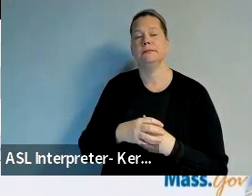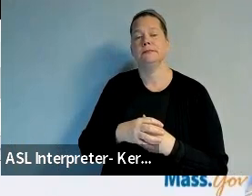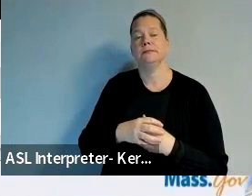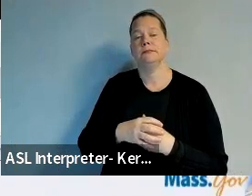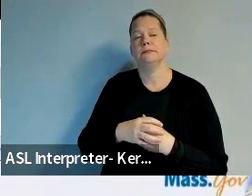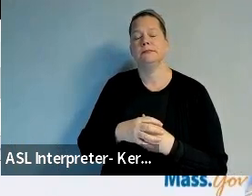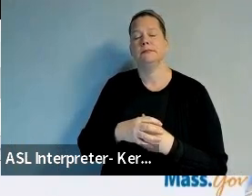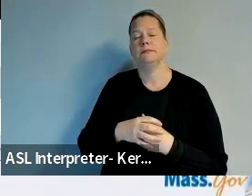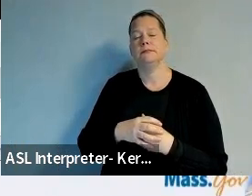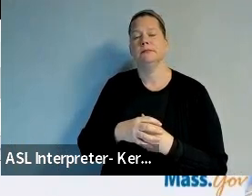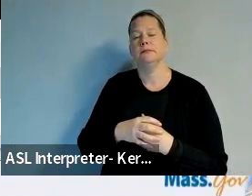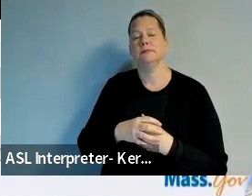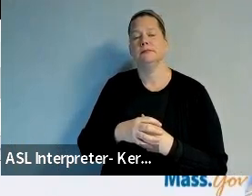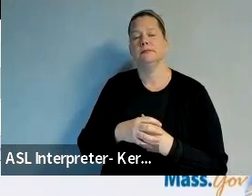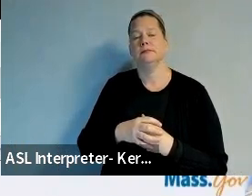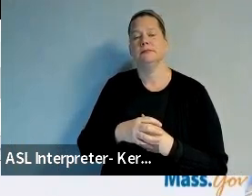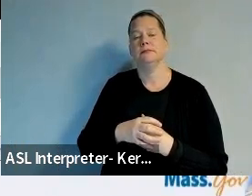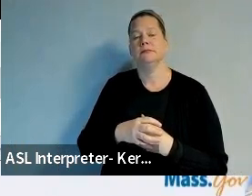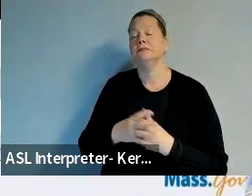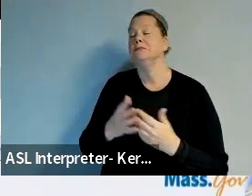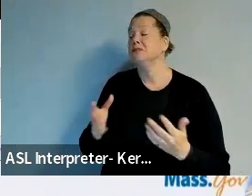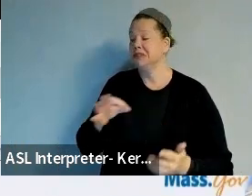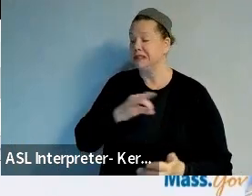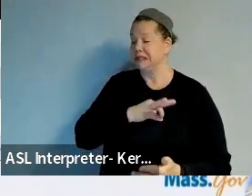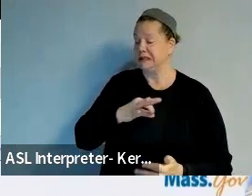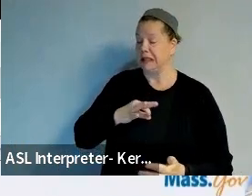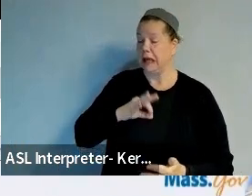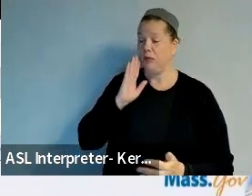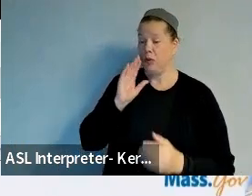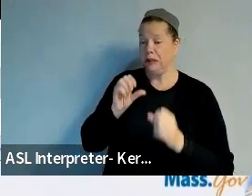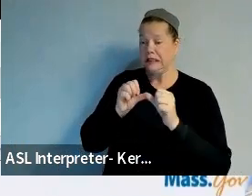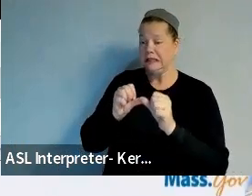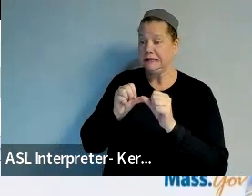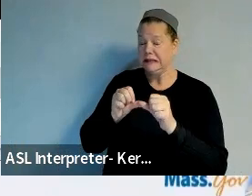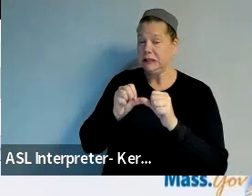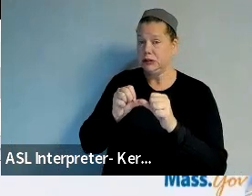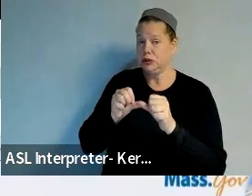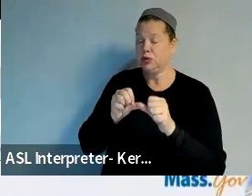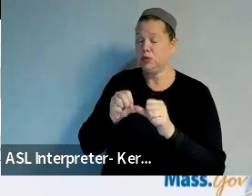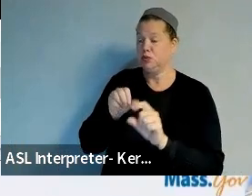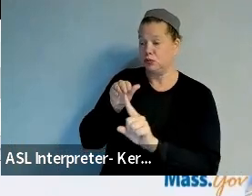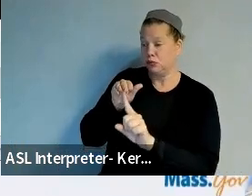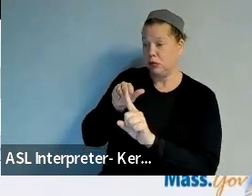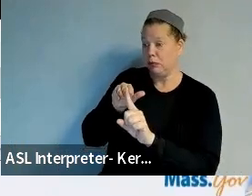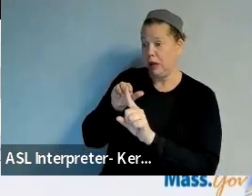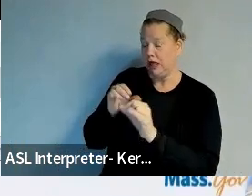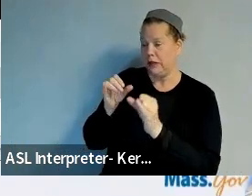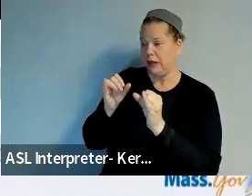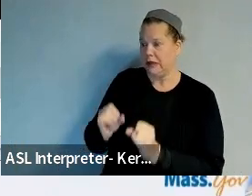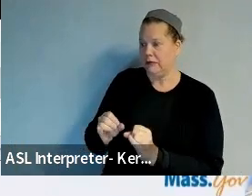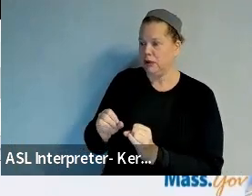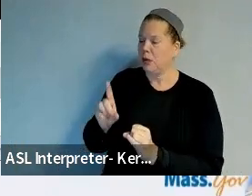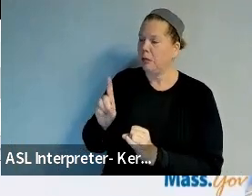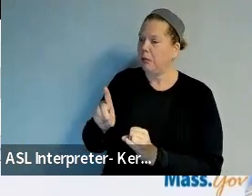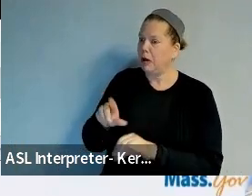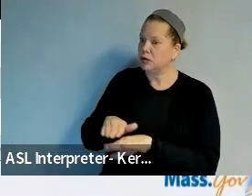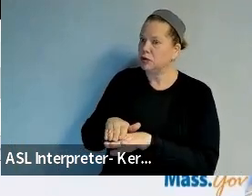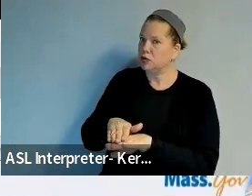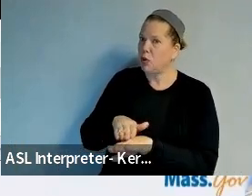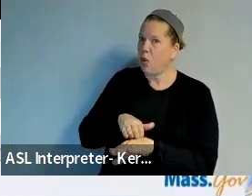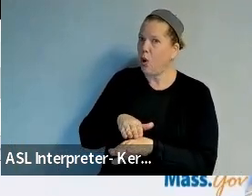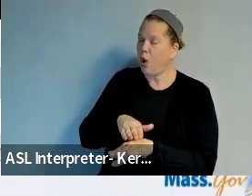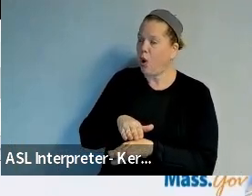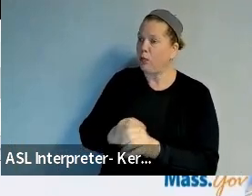staff should keep reminding the individual to slow down and look both sides of the road